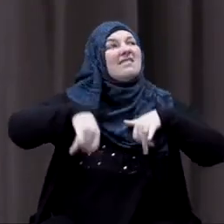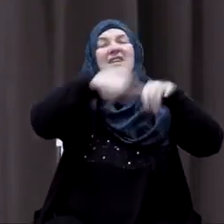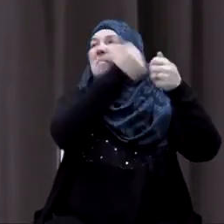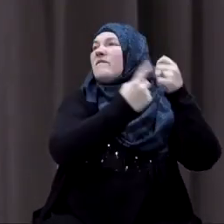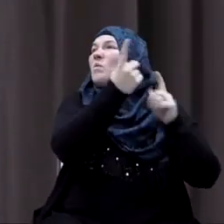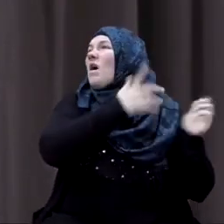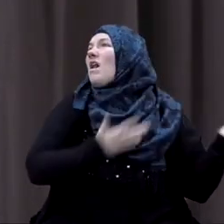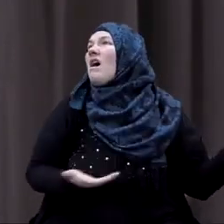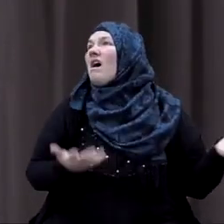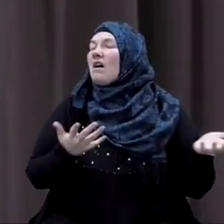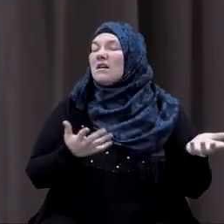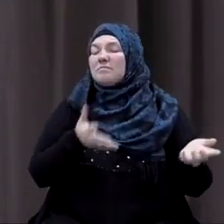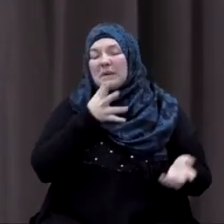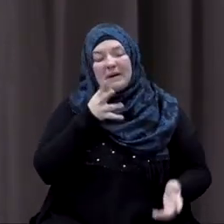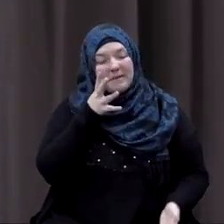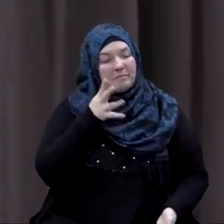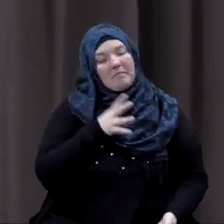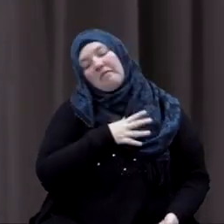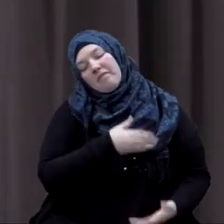peer pressure.